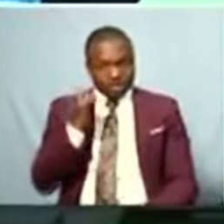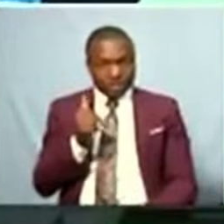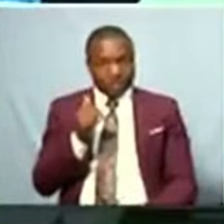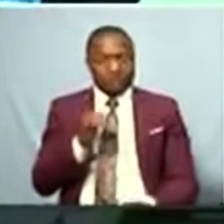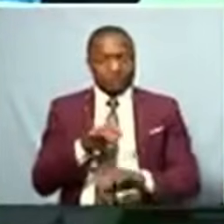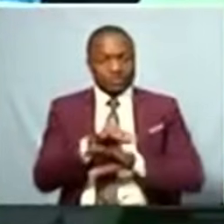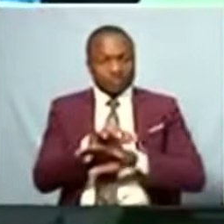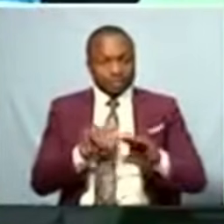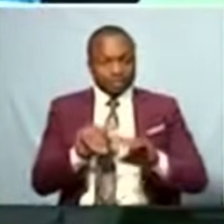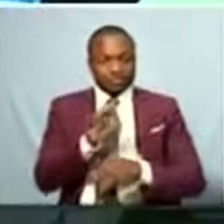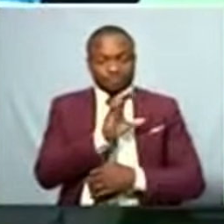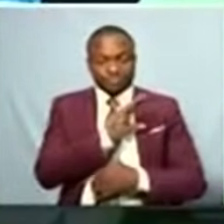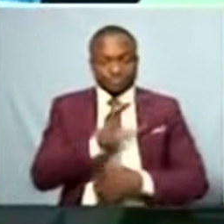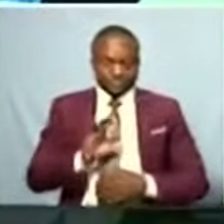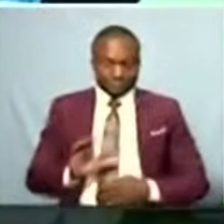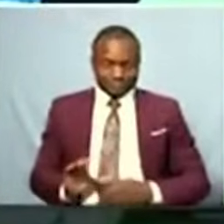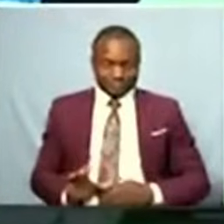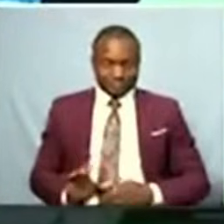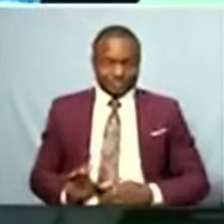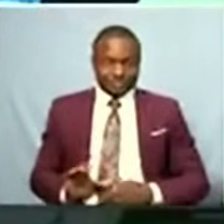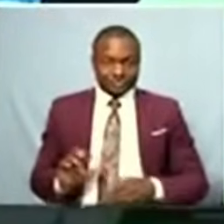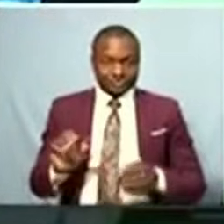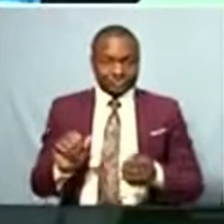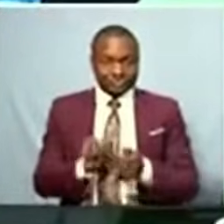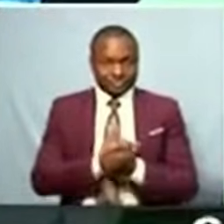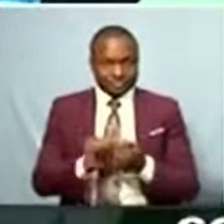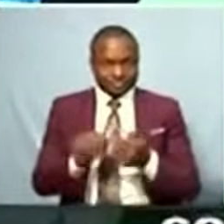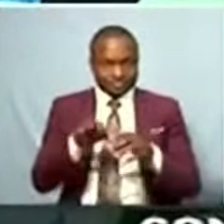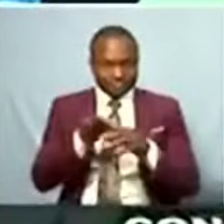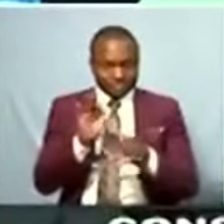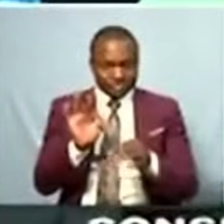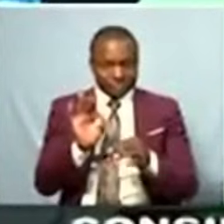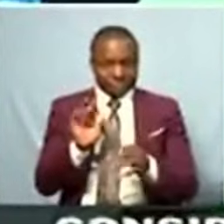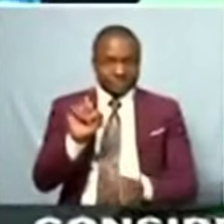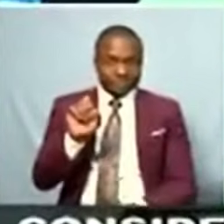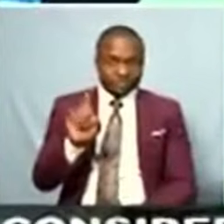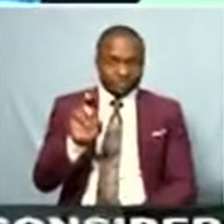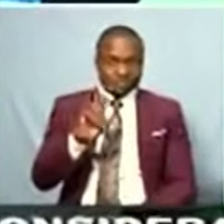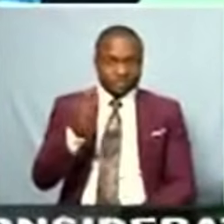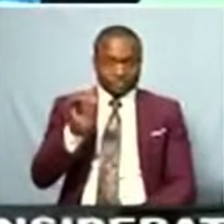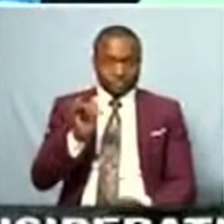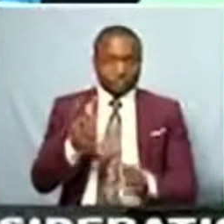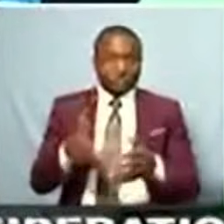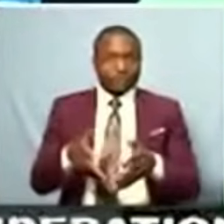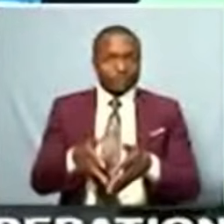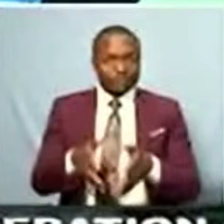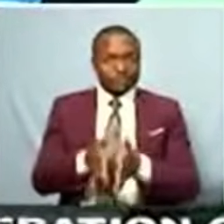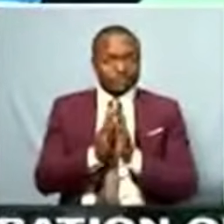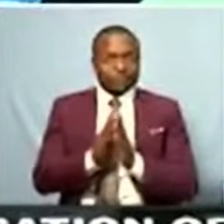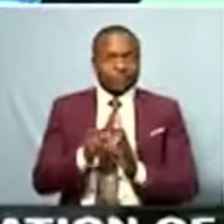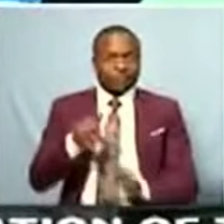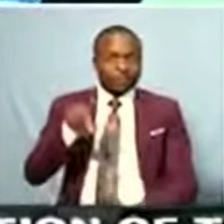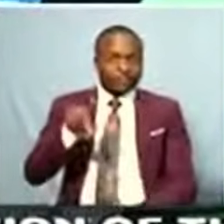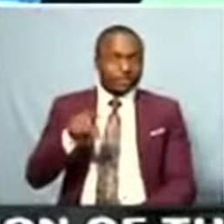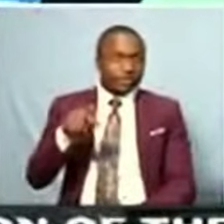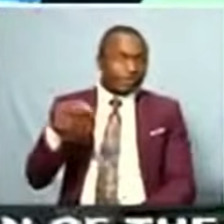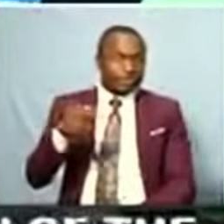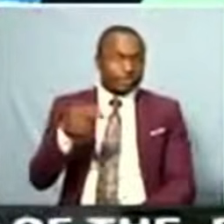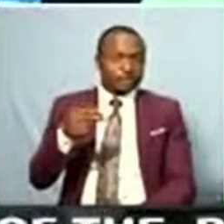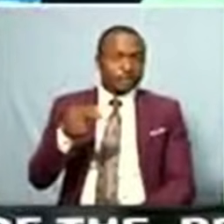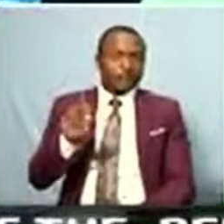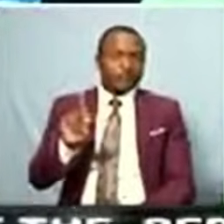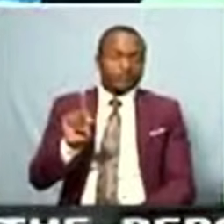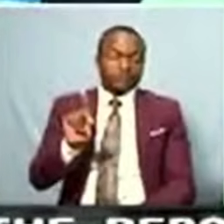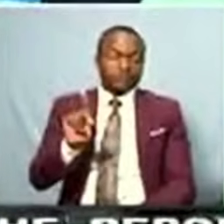the supplier of the defects that we found on the X-ray, I'll just ask the PhD Solwezi to say something.